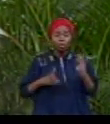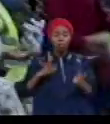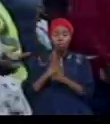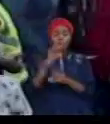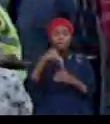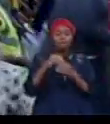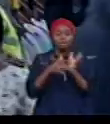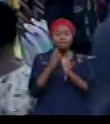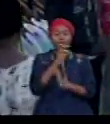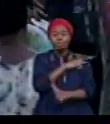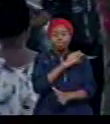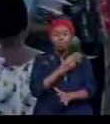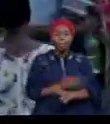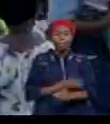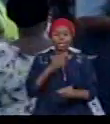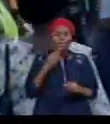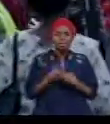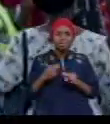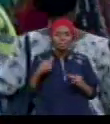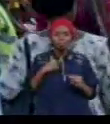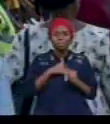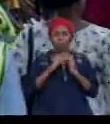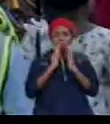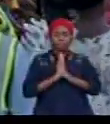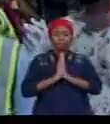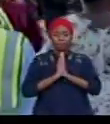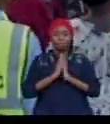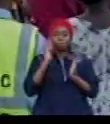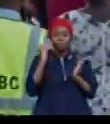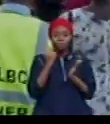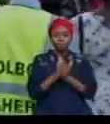pray. Your amen is low.